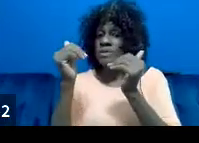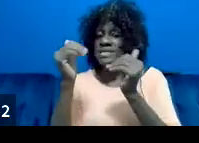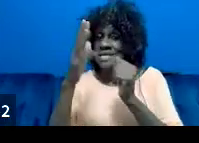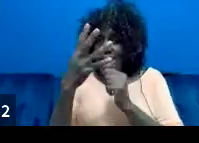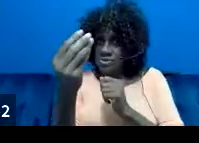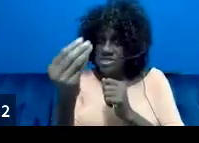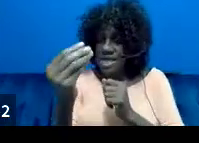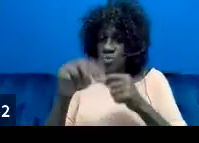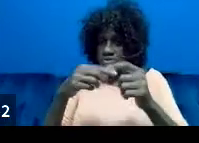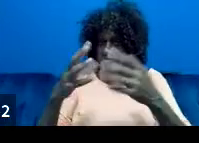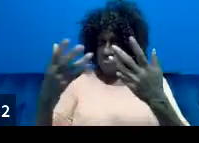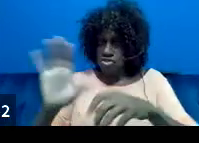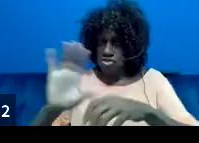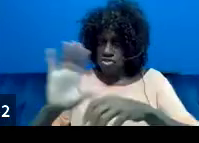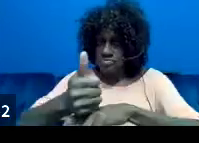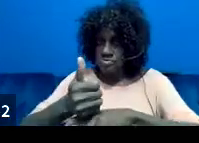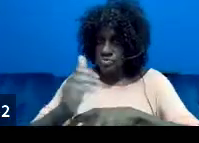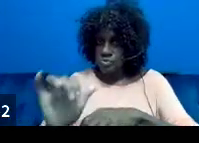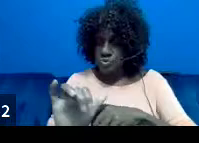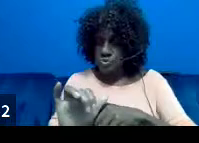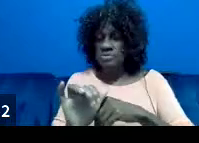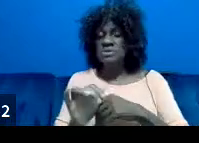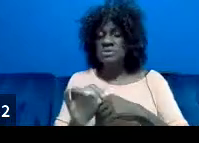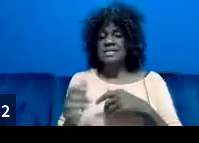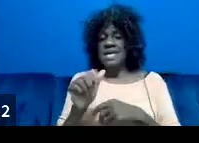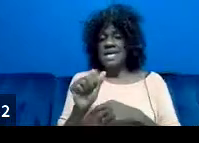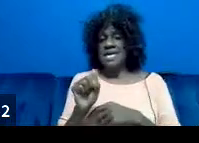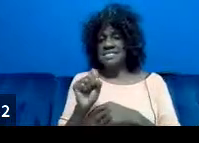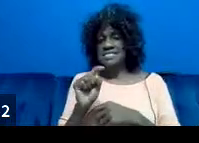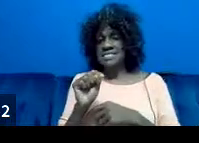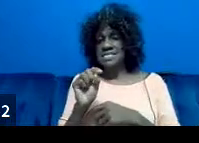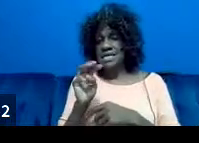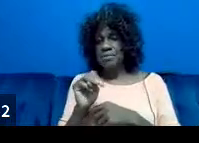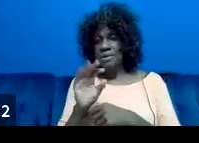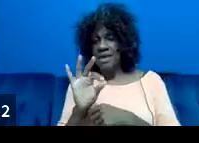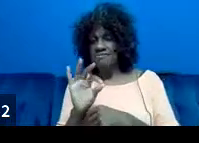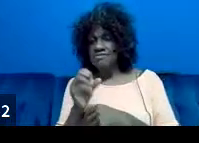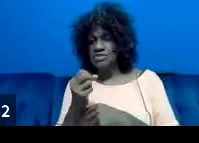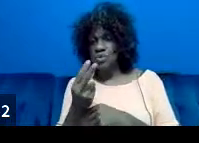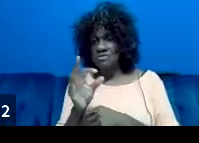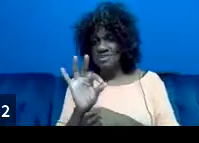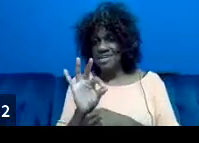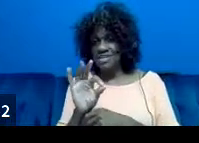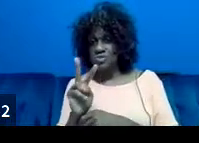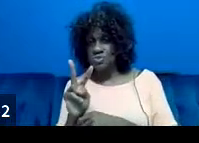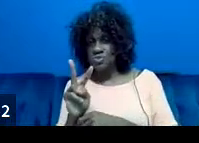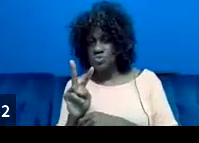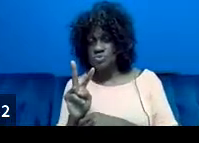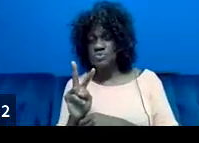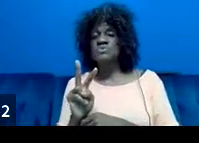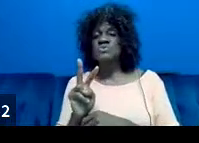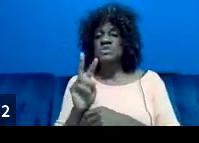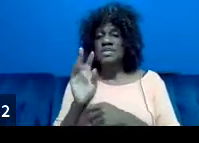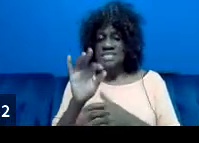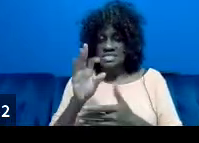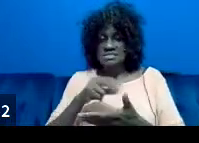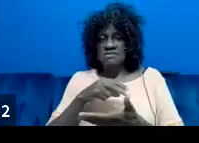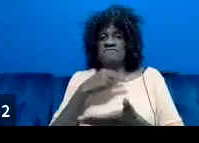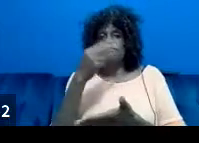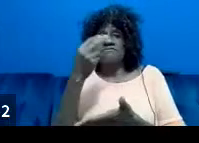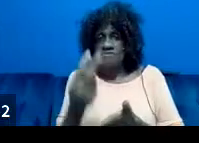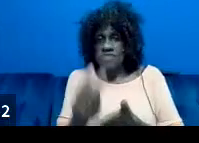after it's been installed. And then the ASTM F1292 is the fall attenuation